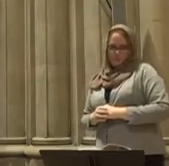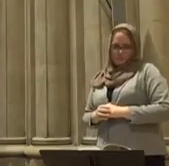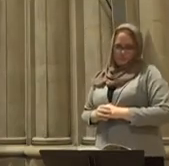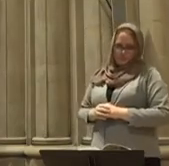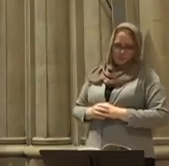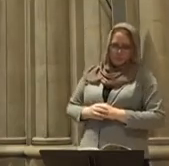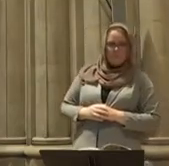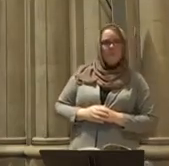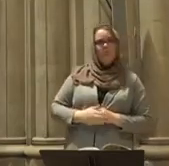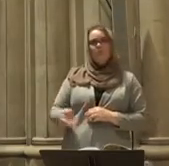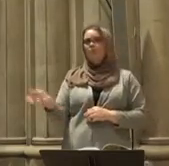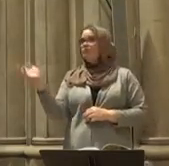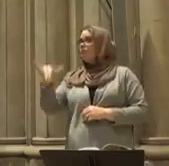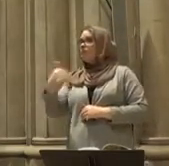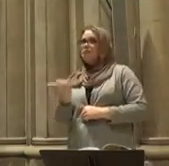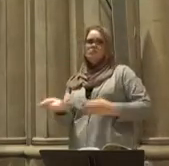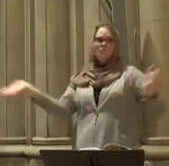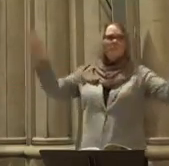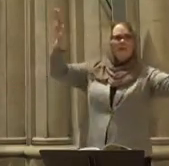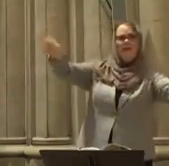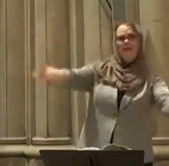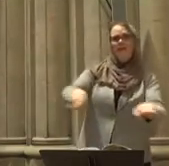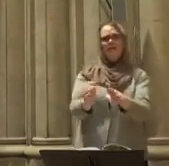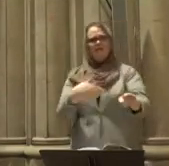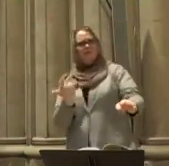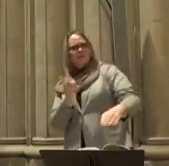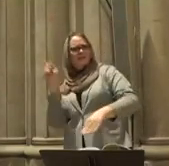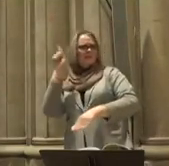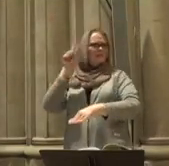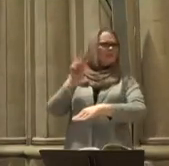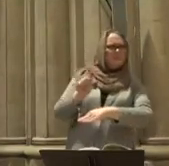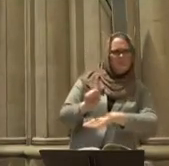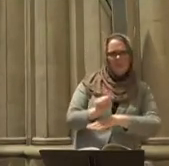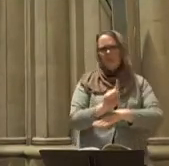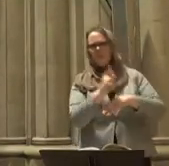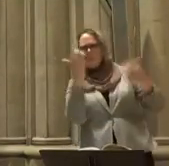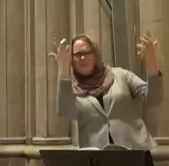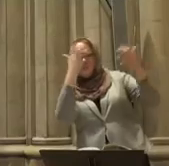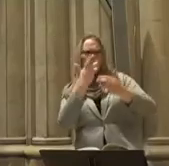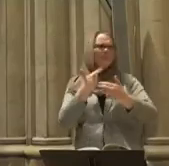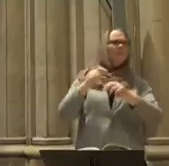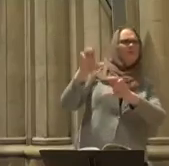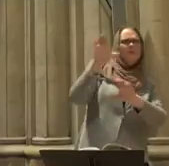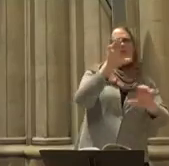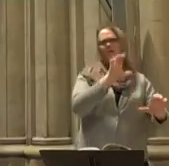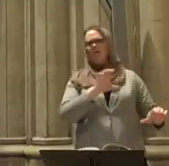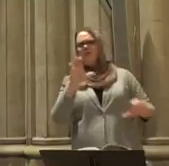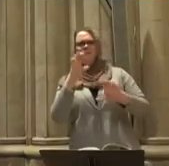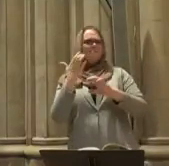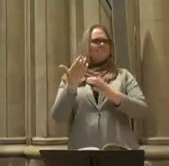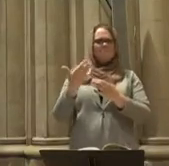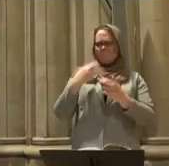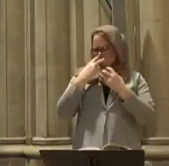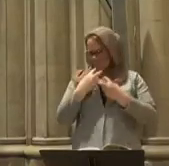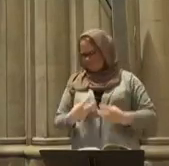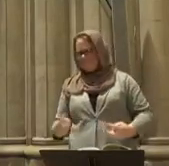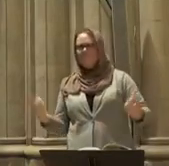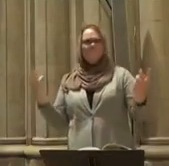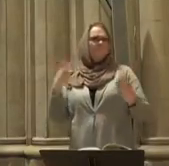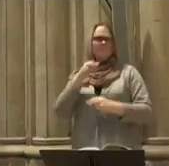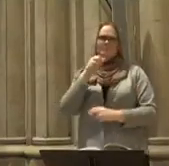Went down into the deepest valley. Looked all around, down there, couldn't find